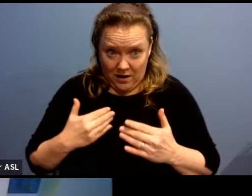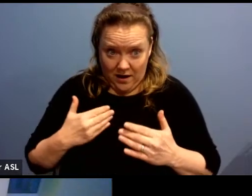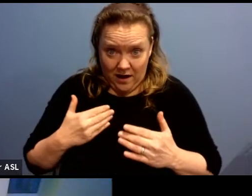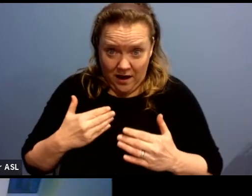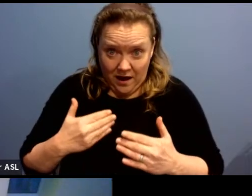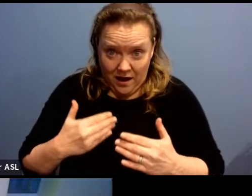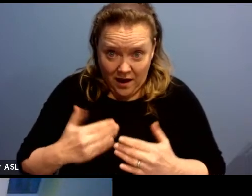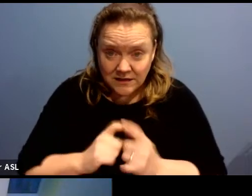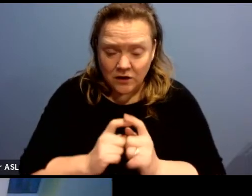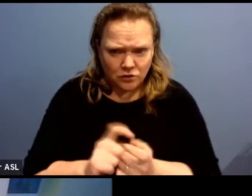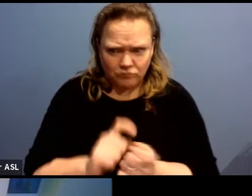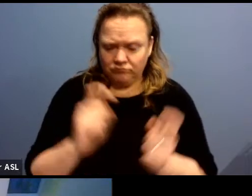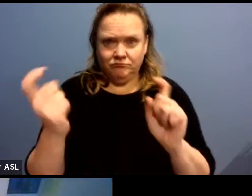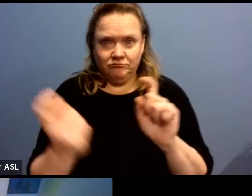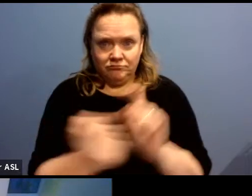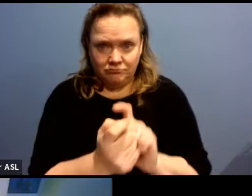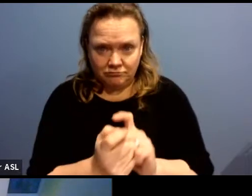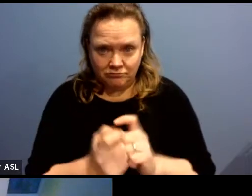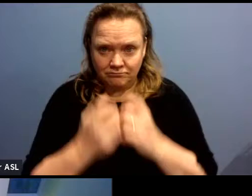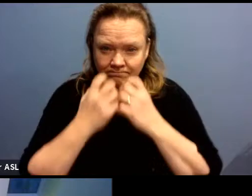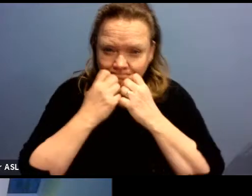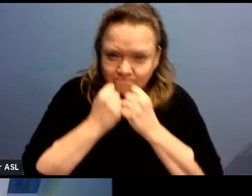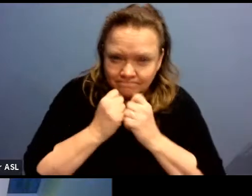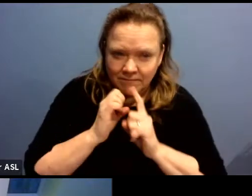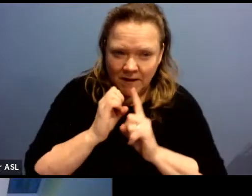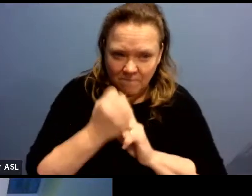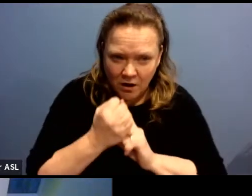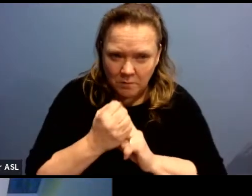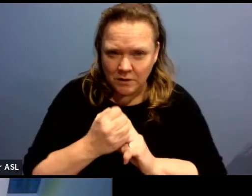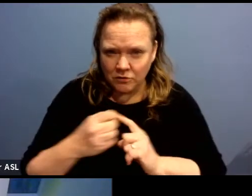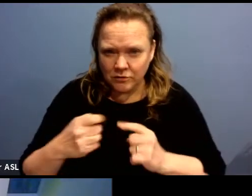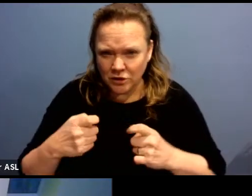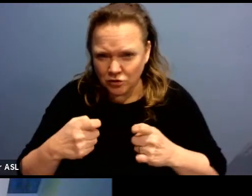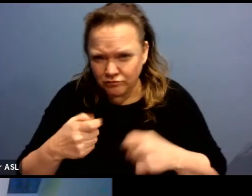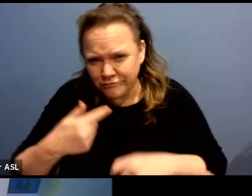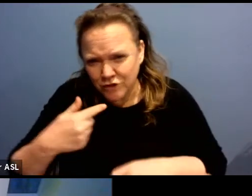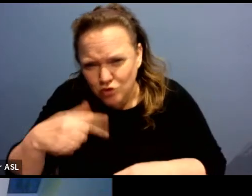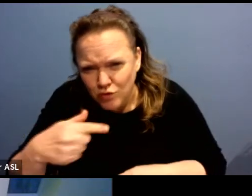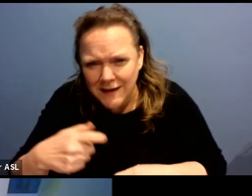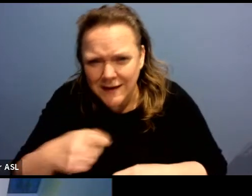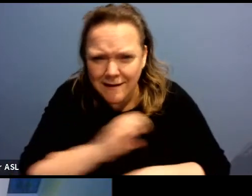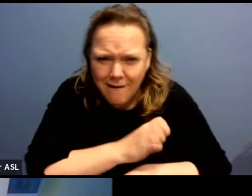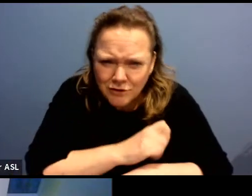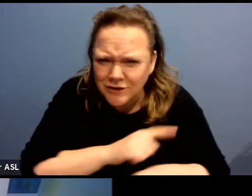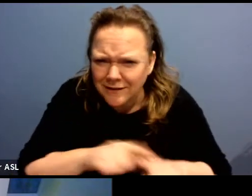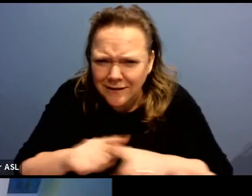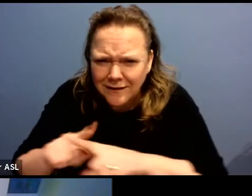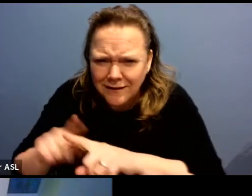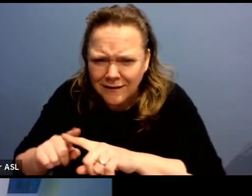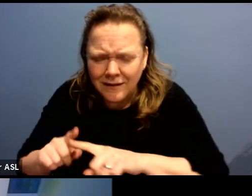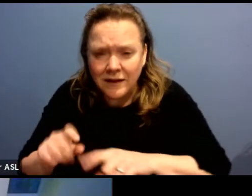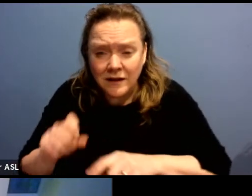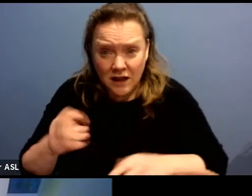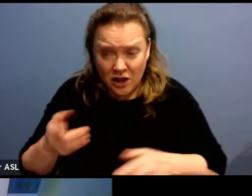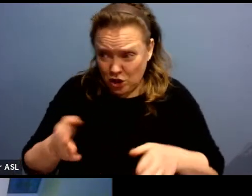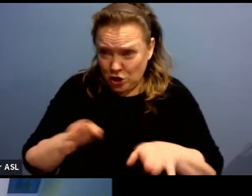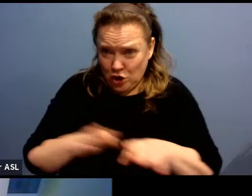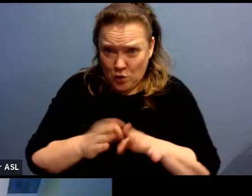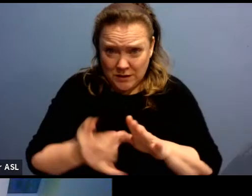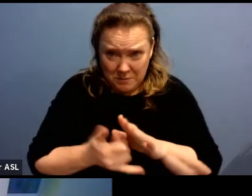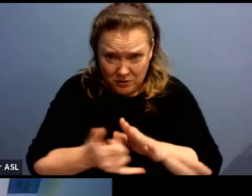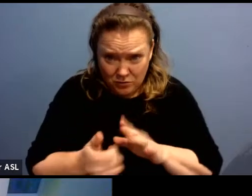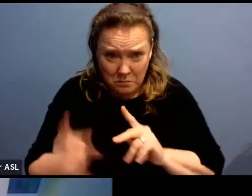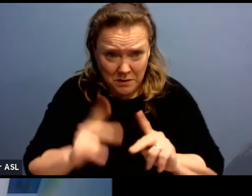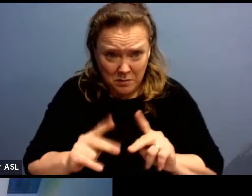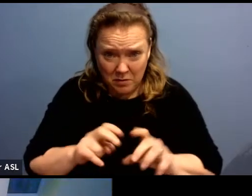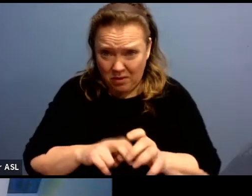sustainable infrastructure like our metro. The news of federal funding is encouraging, but I want to reiterate that the metro is an